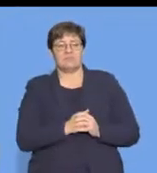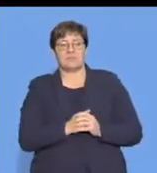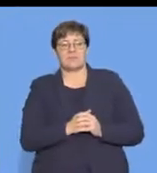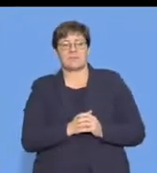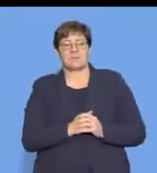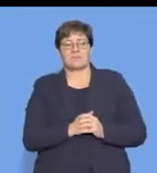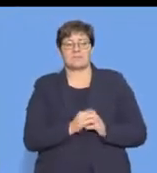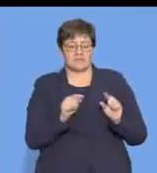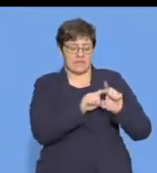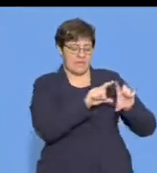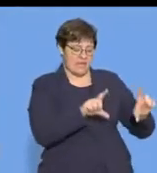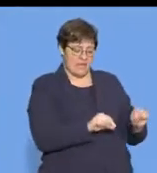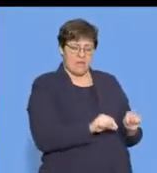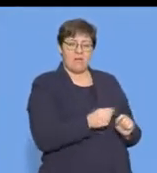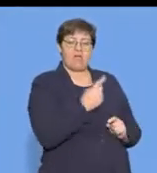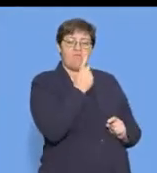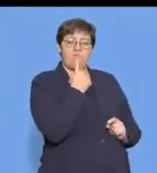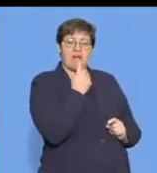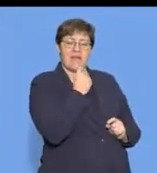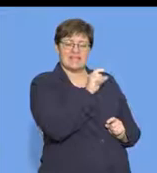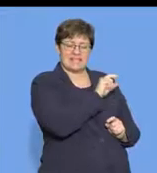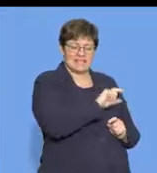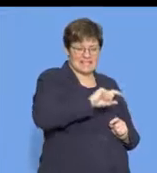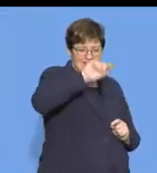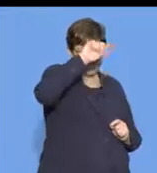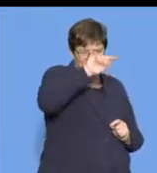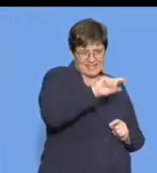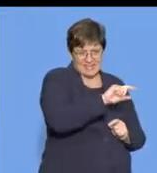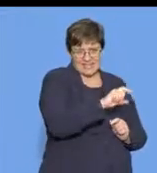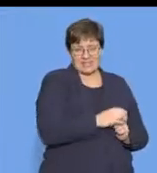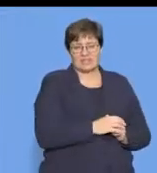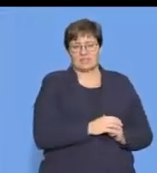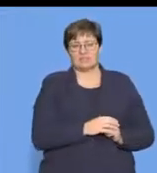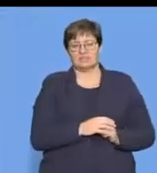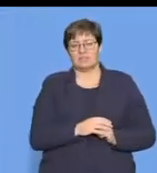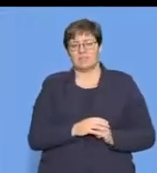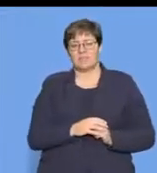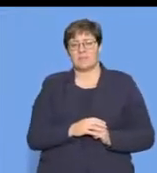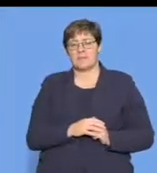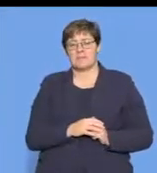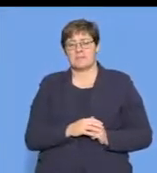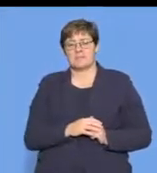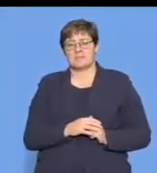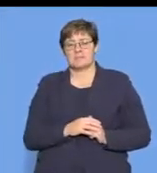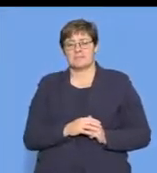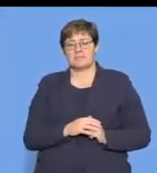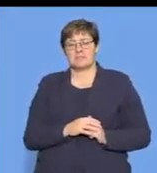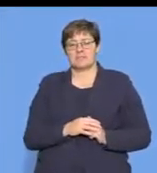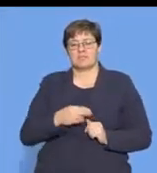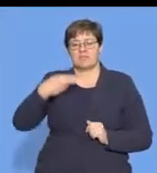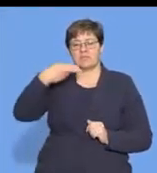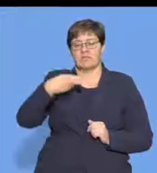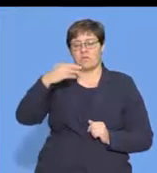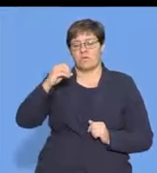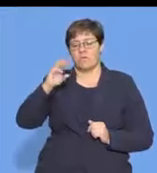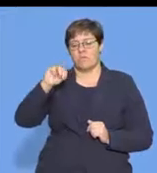the corner. We can see all the areas that are colored in red, or the path there in red,